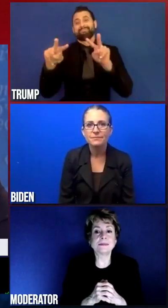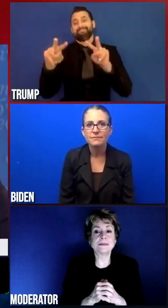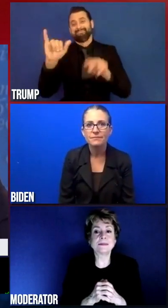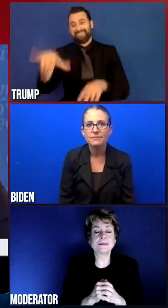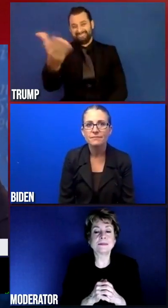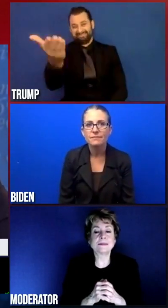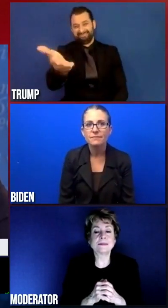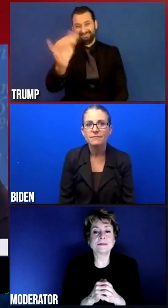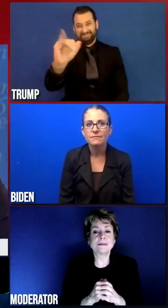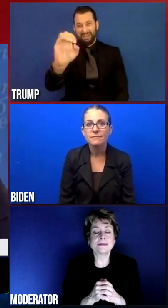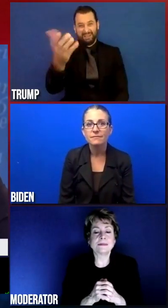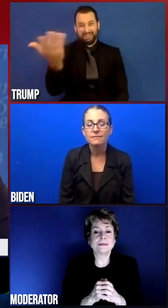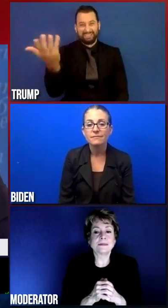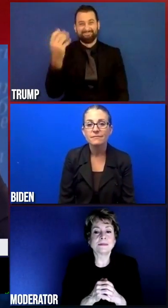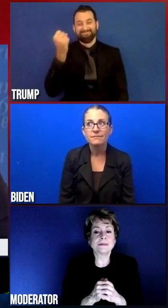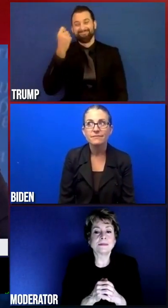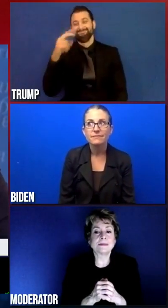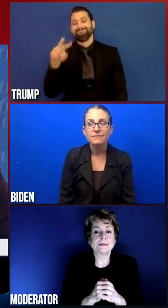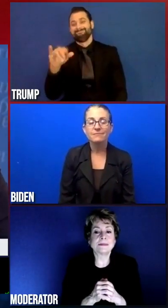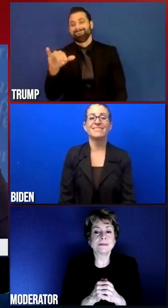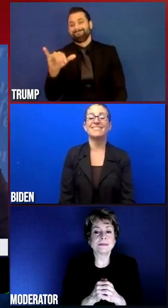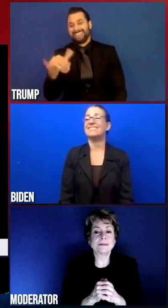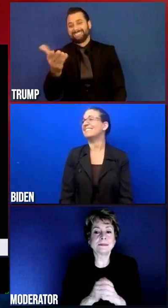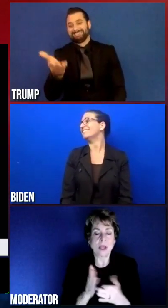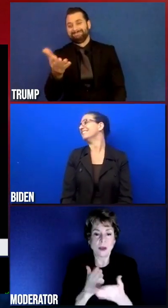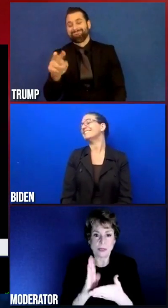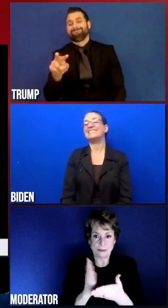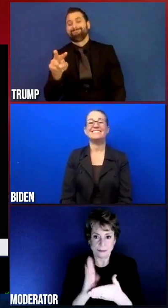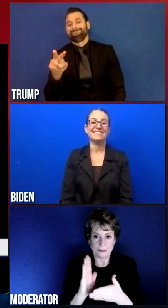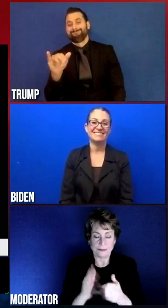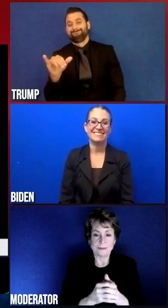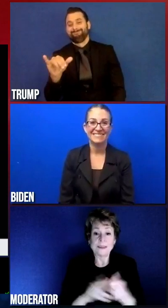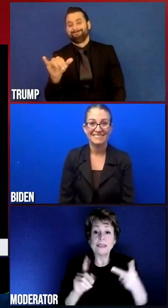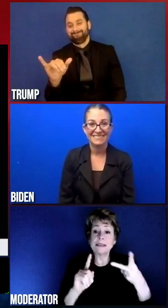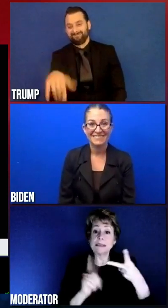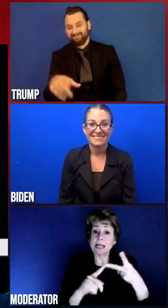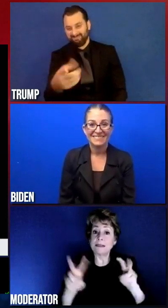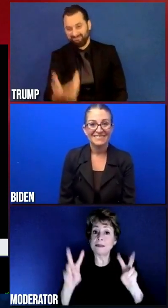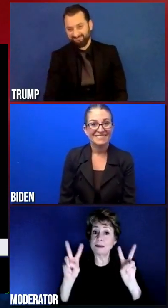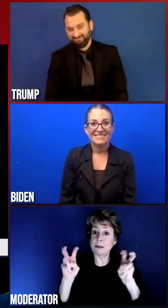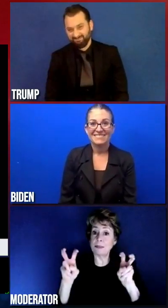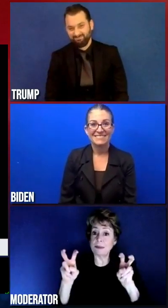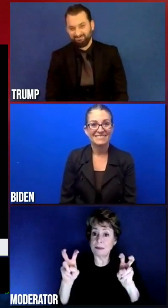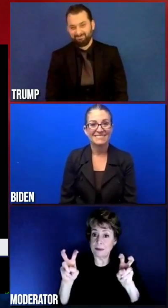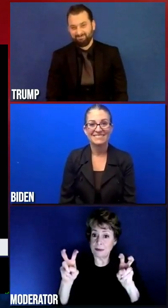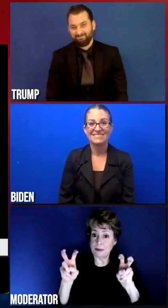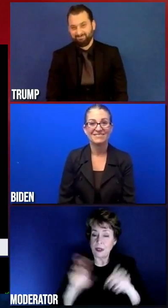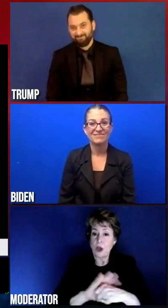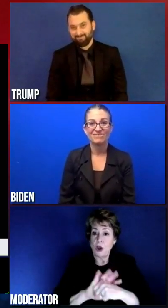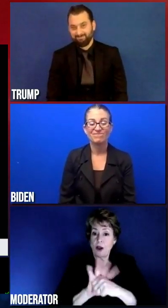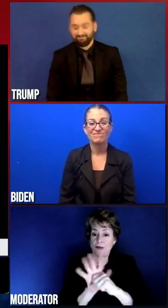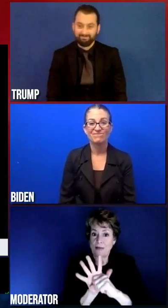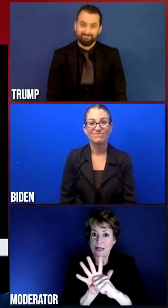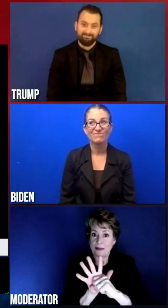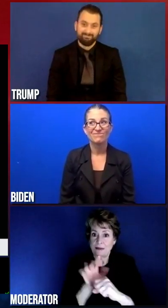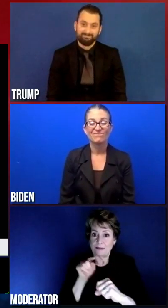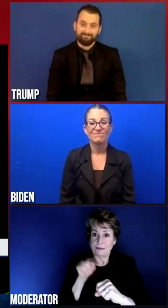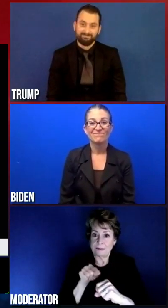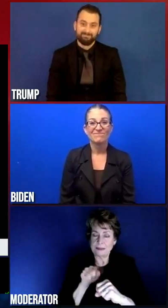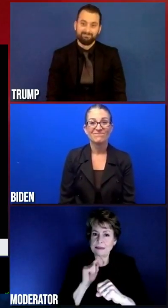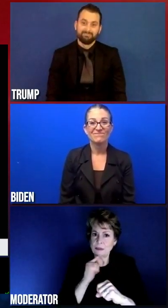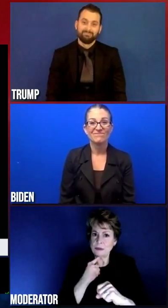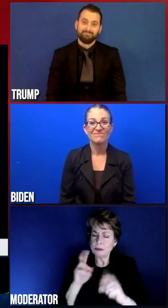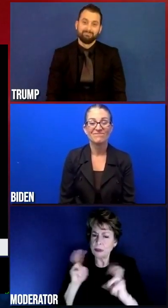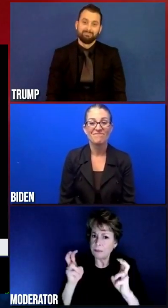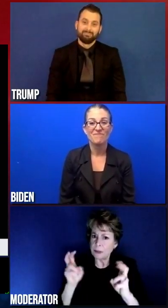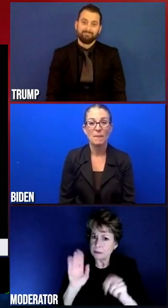understand. All right. The second subject is COVID-19, which is an awfully serious subject, so let's try to be